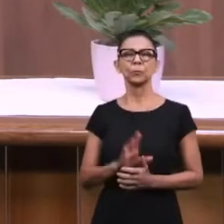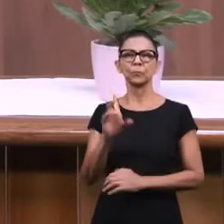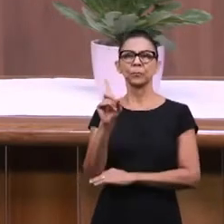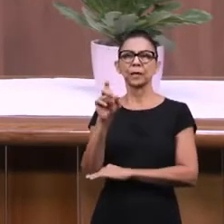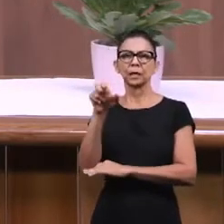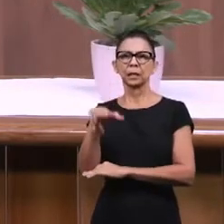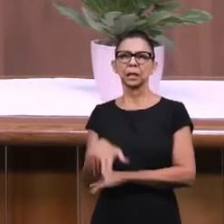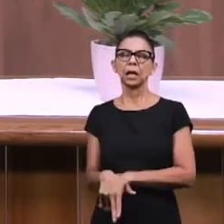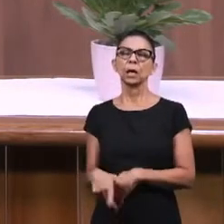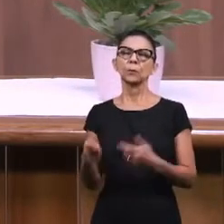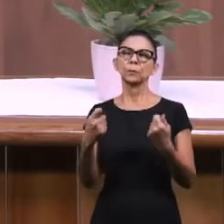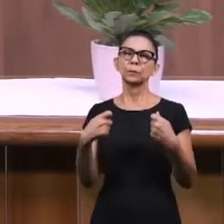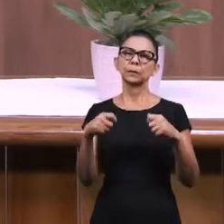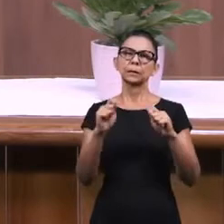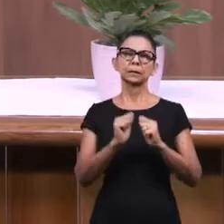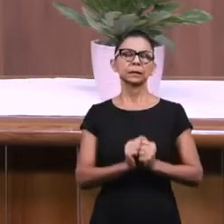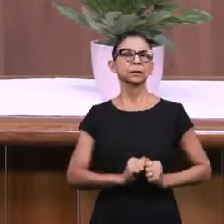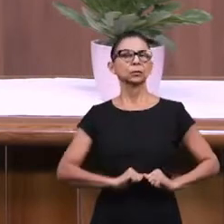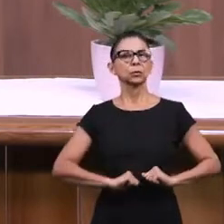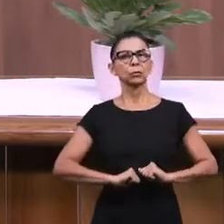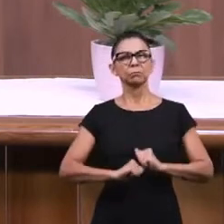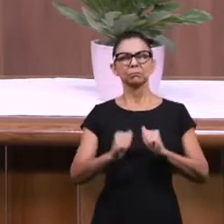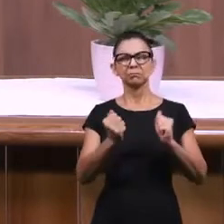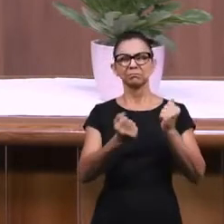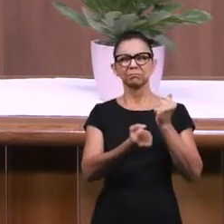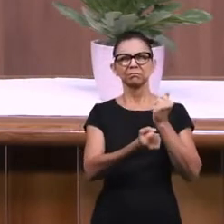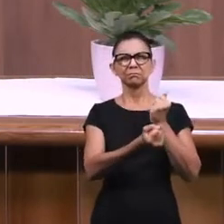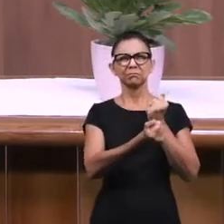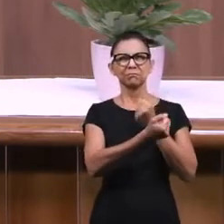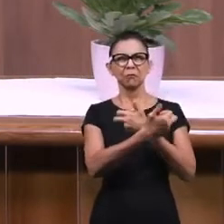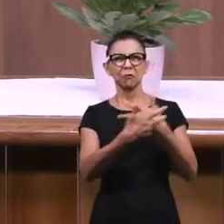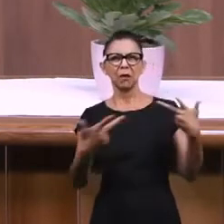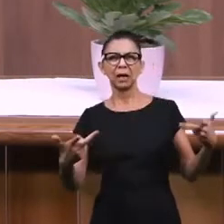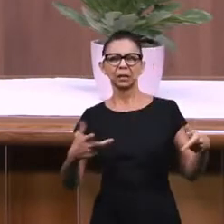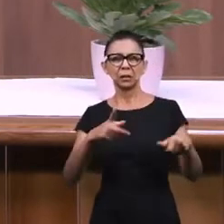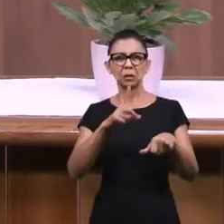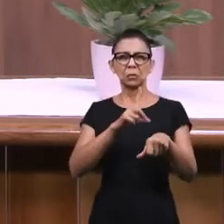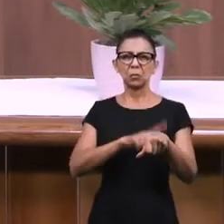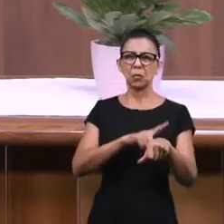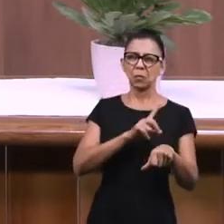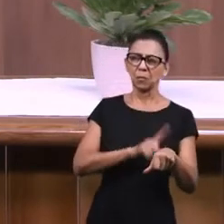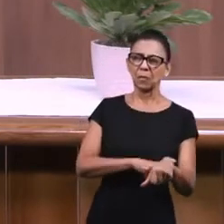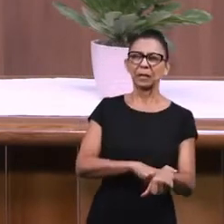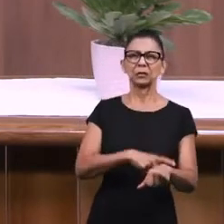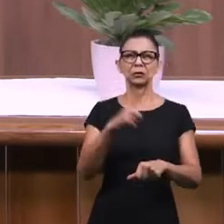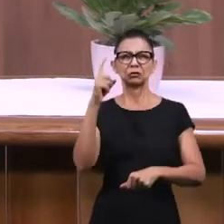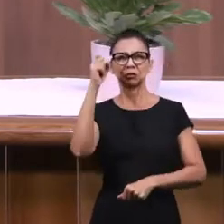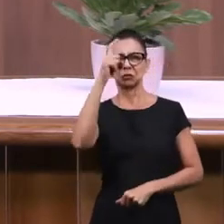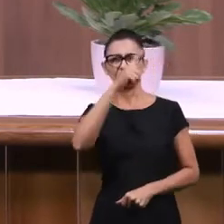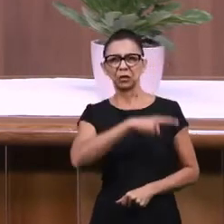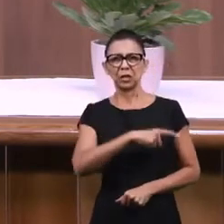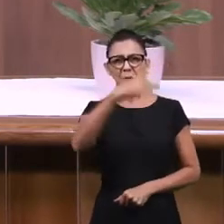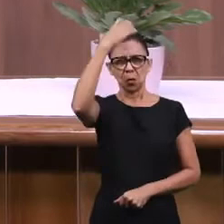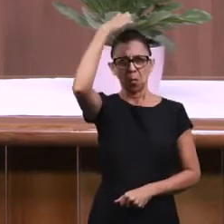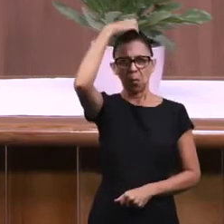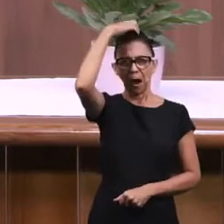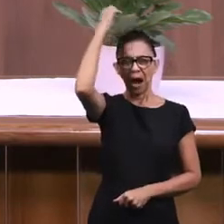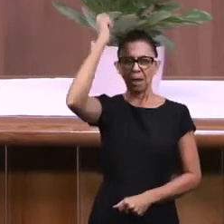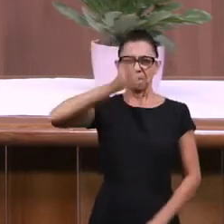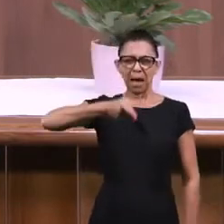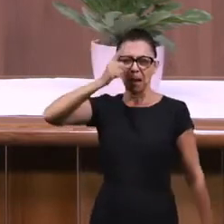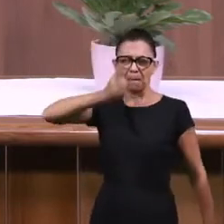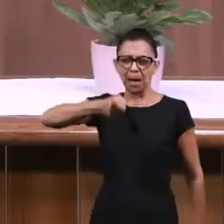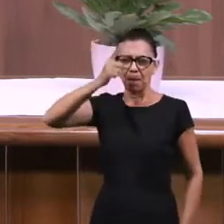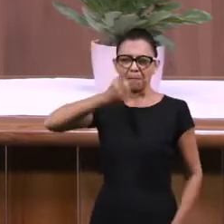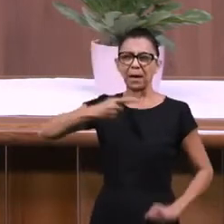interpret his dreams and the revelations. When his brothers went to the